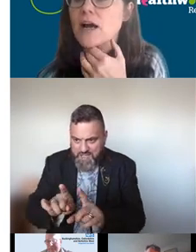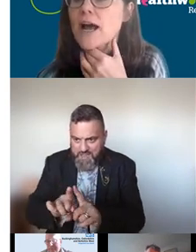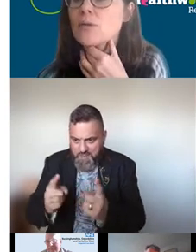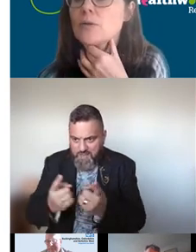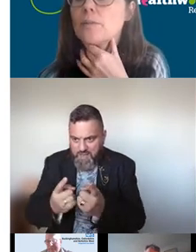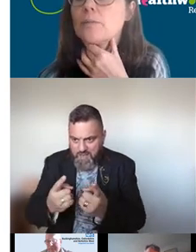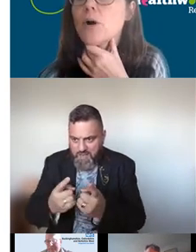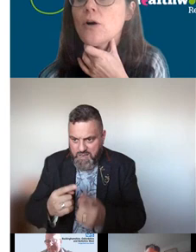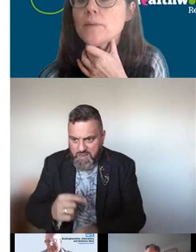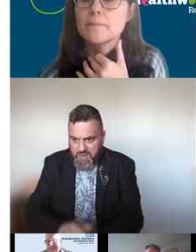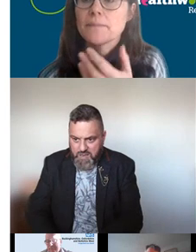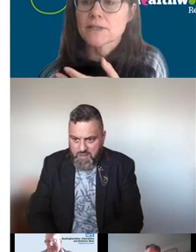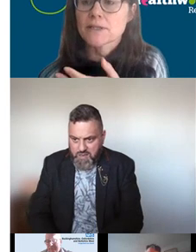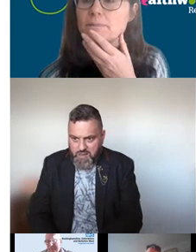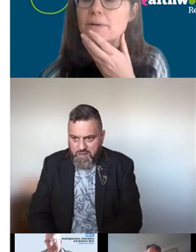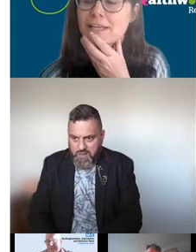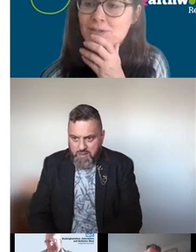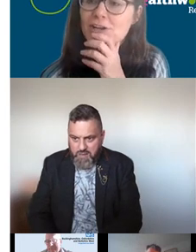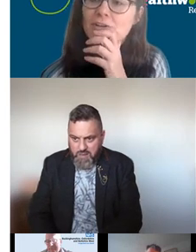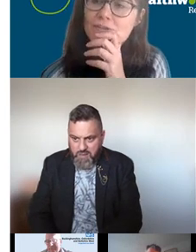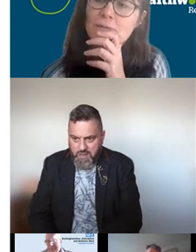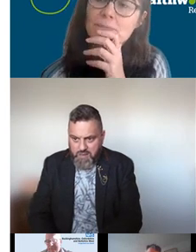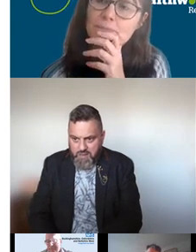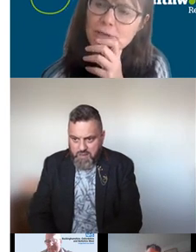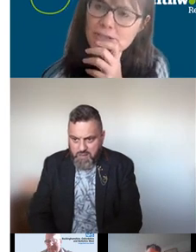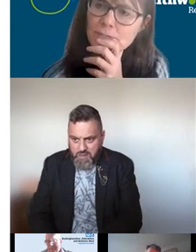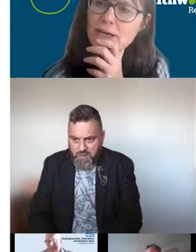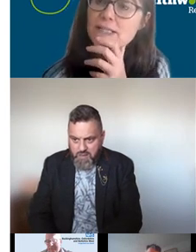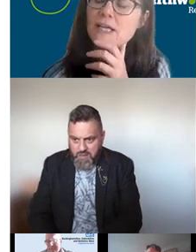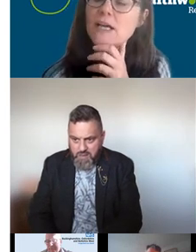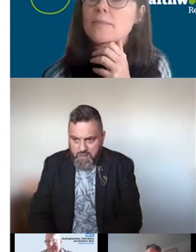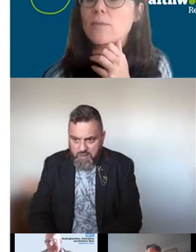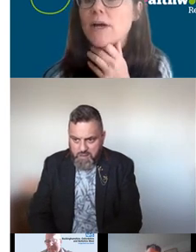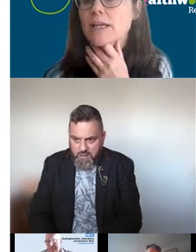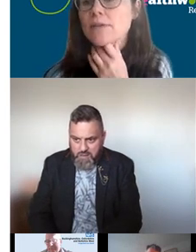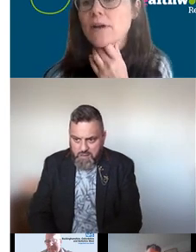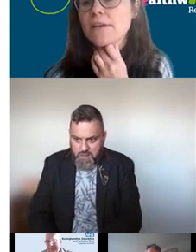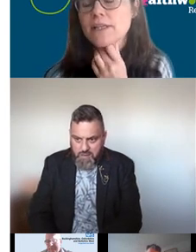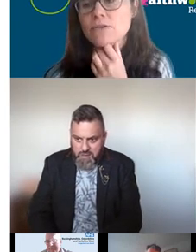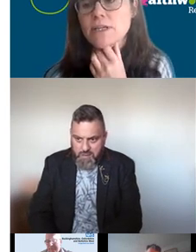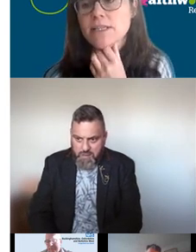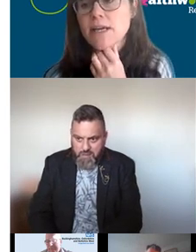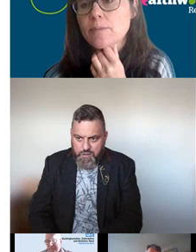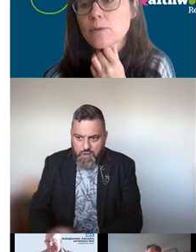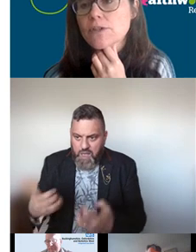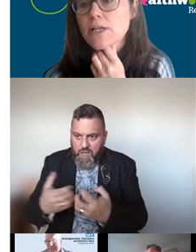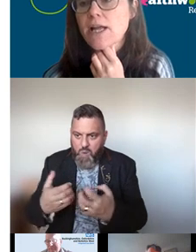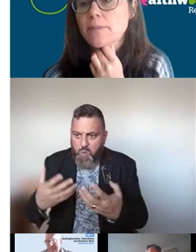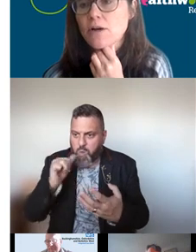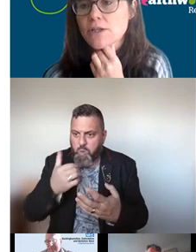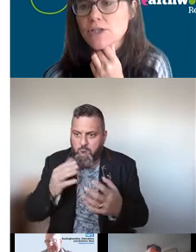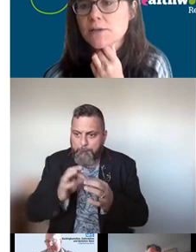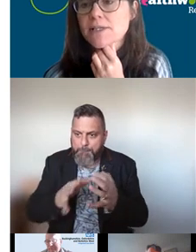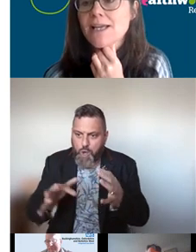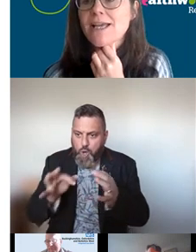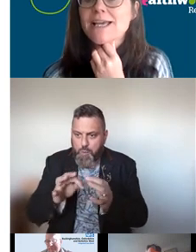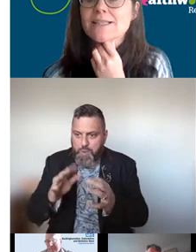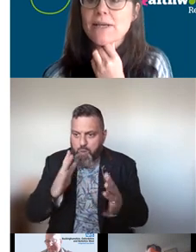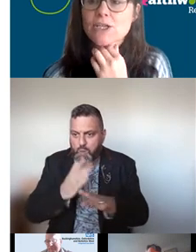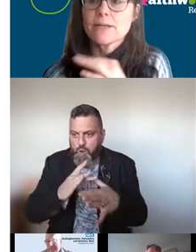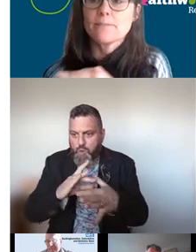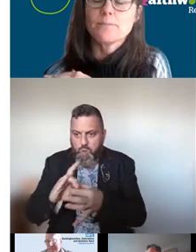is how will Bob, Buckinghamshire, Oxfordshire and Berkshire West be working with other integrated care boards and